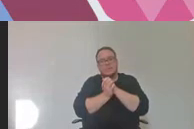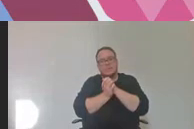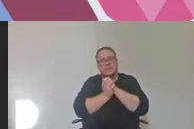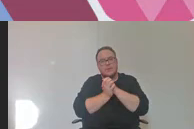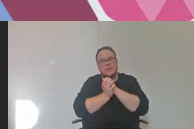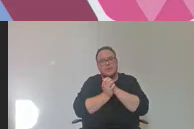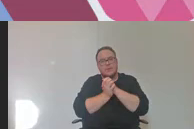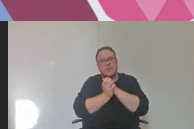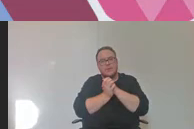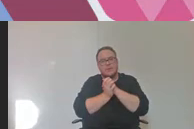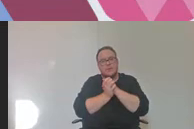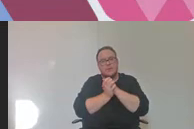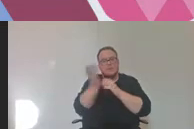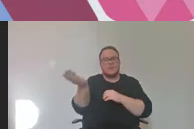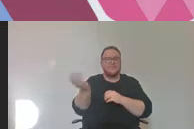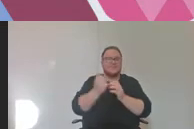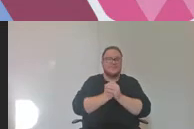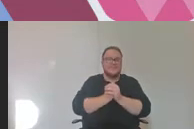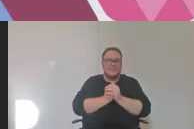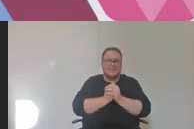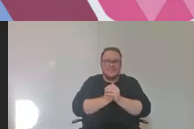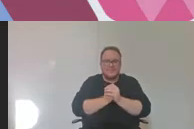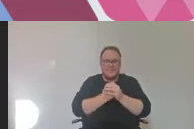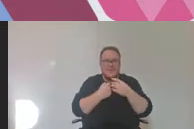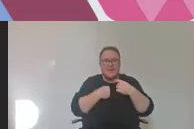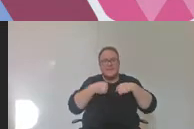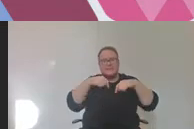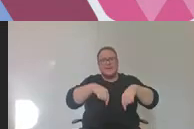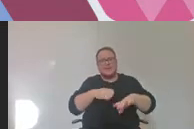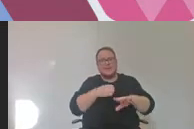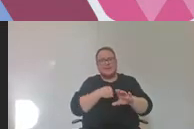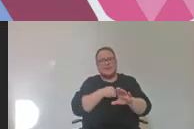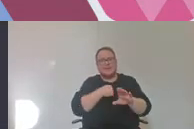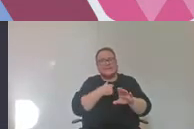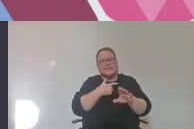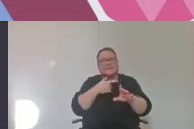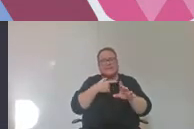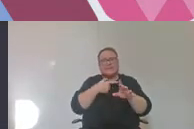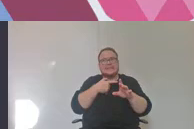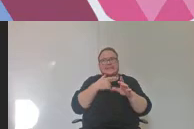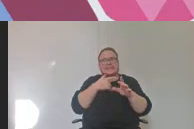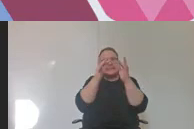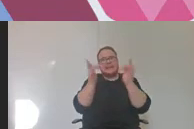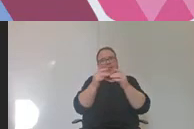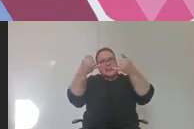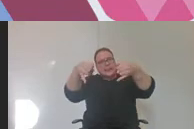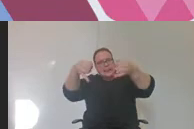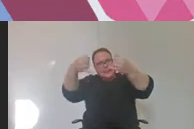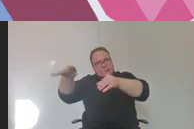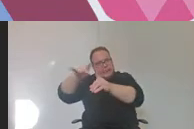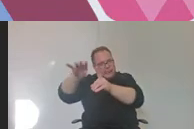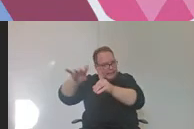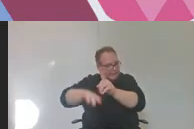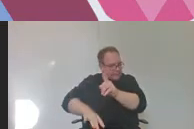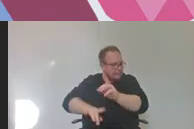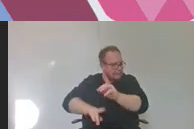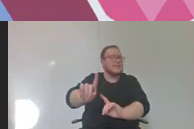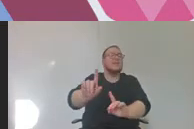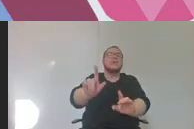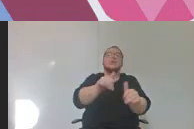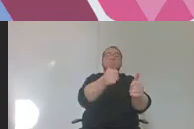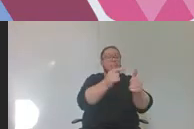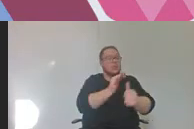Here she is. I am here. I've just had a few problems with my internet. Yeah, good question, Ian, that one